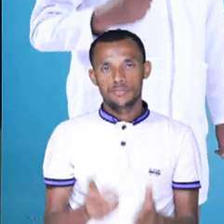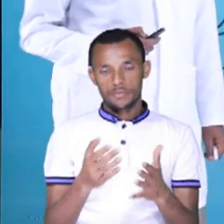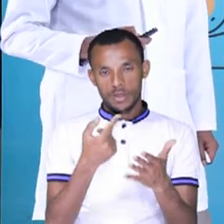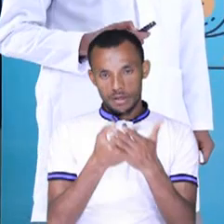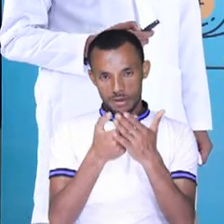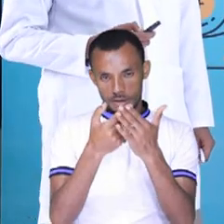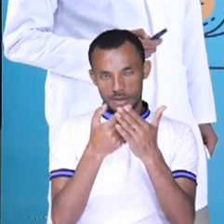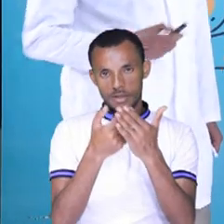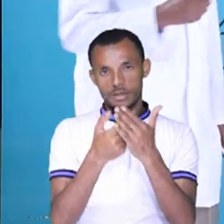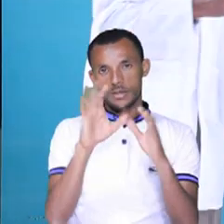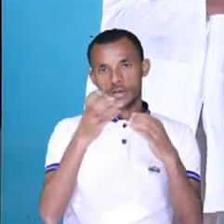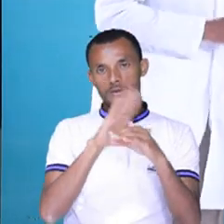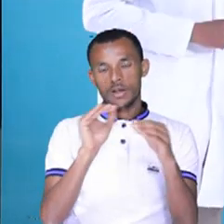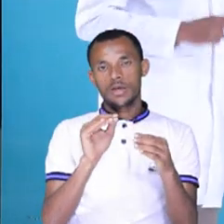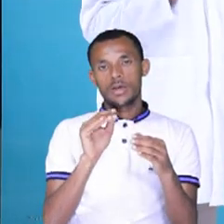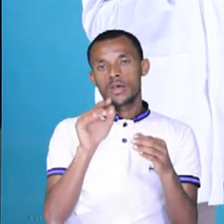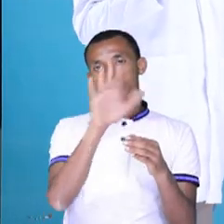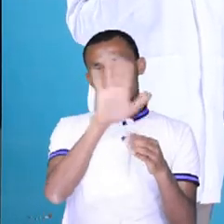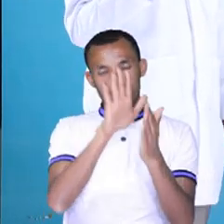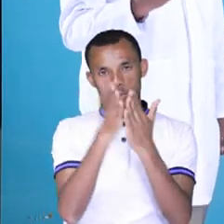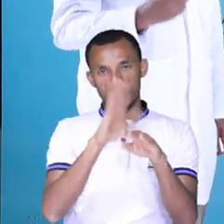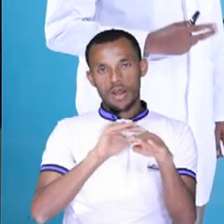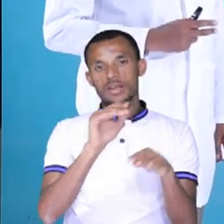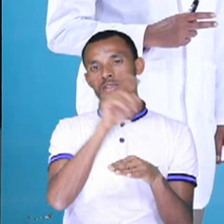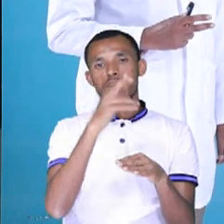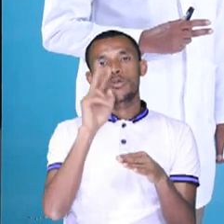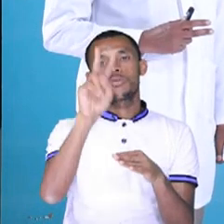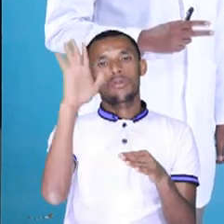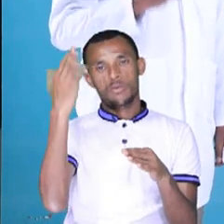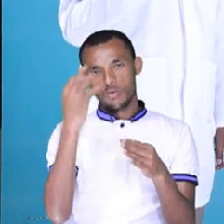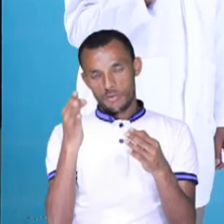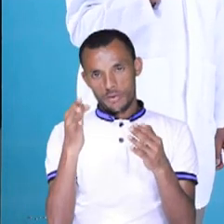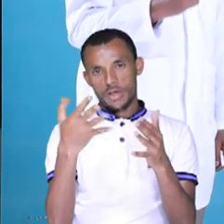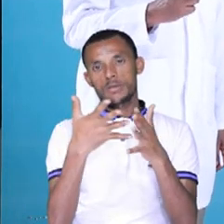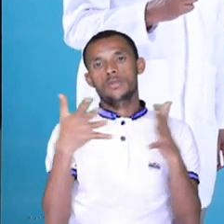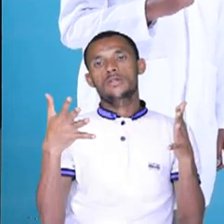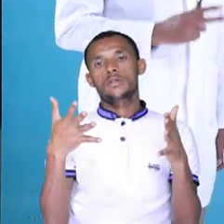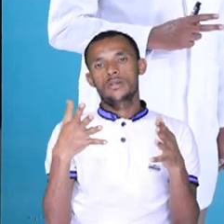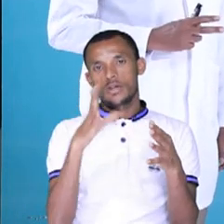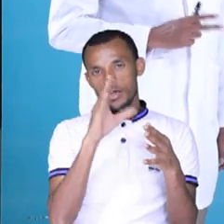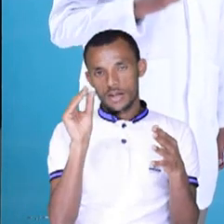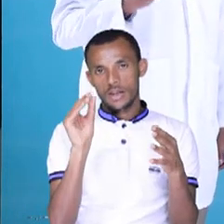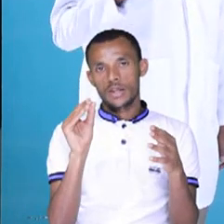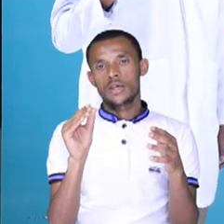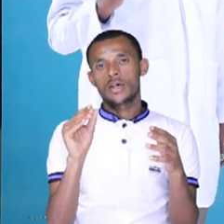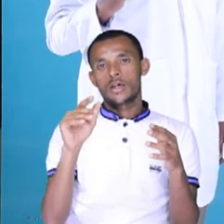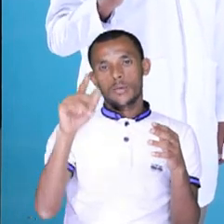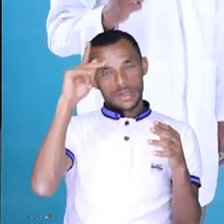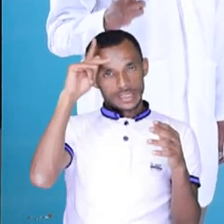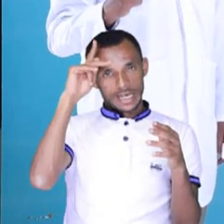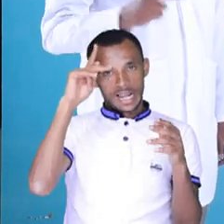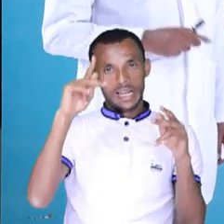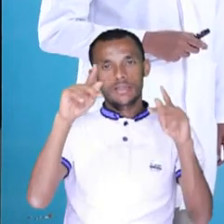In this level, in your textbook, we have 2 types of expansion: Pascal's triangle and